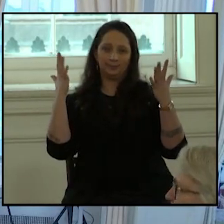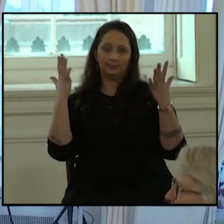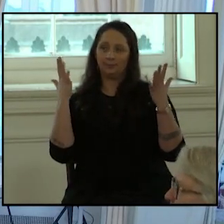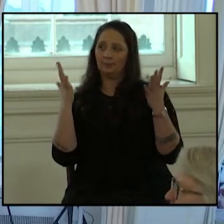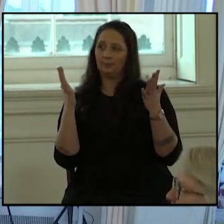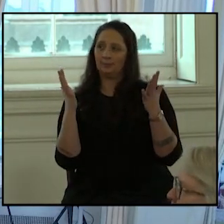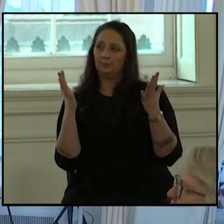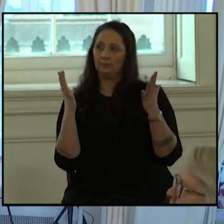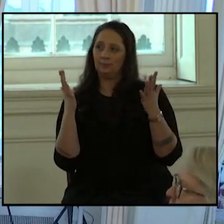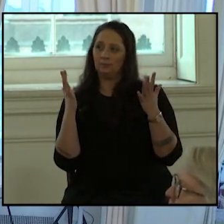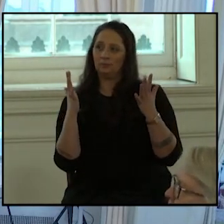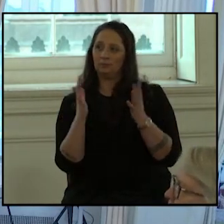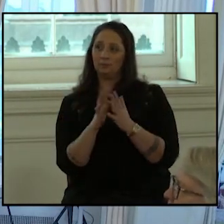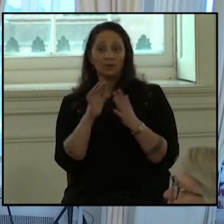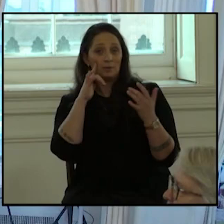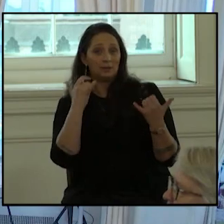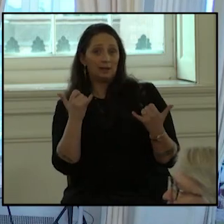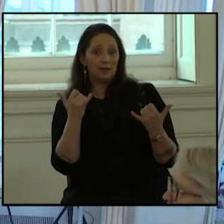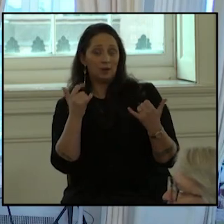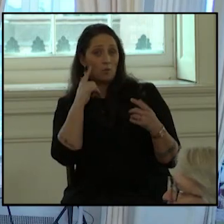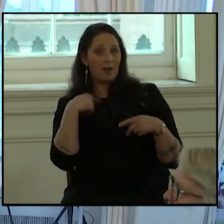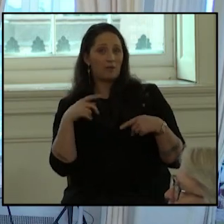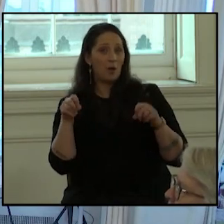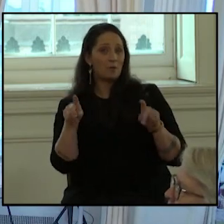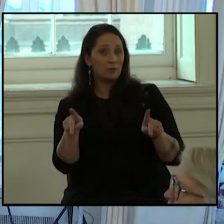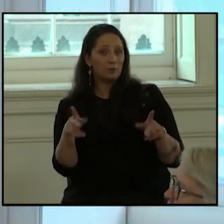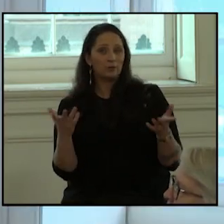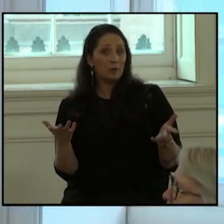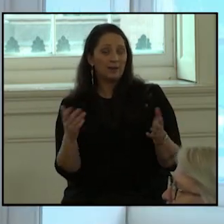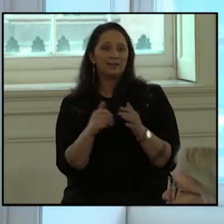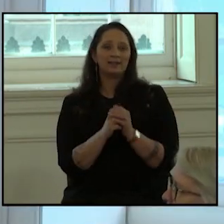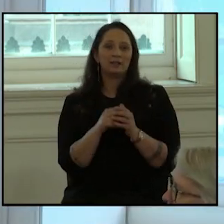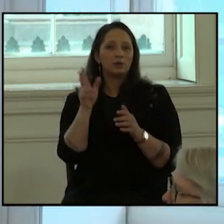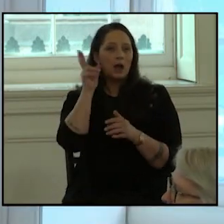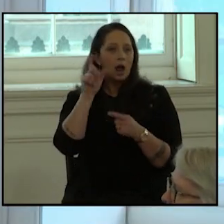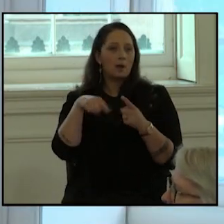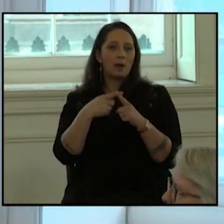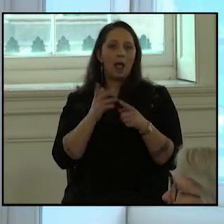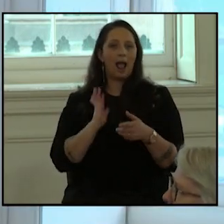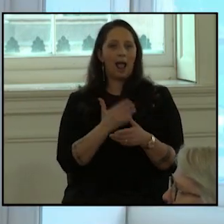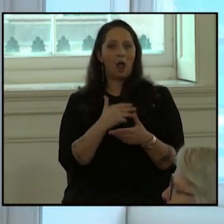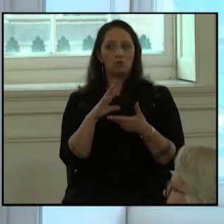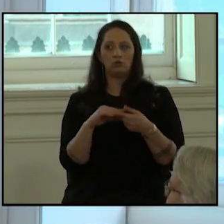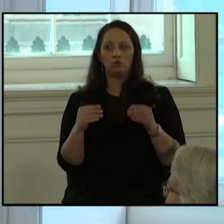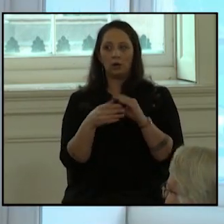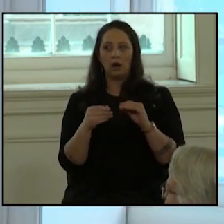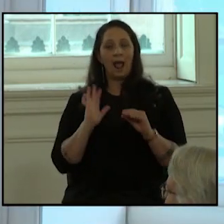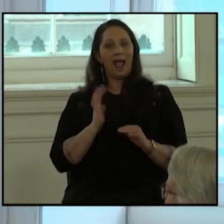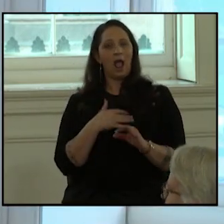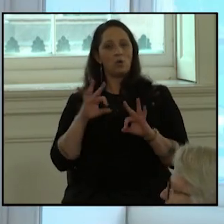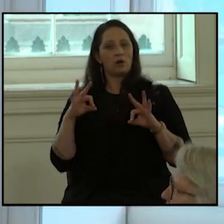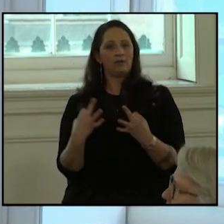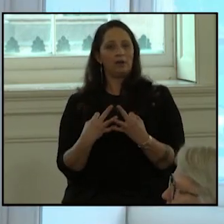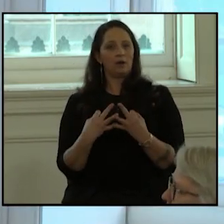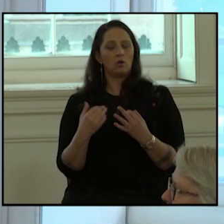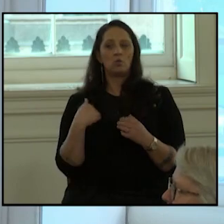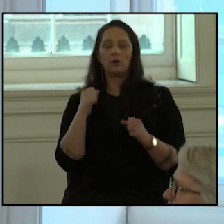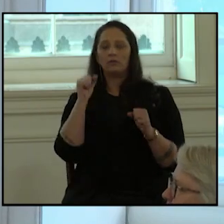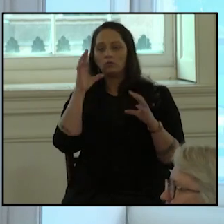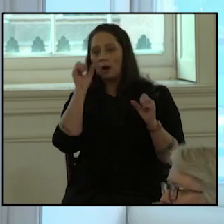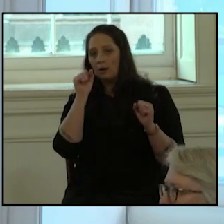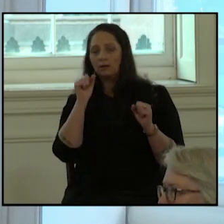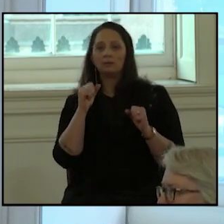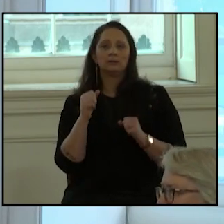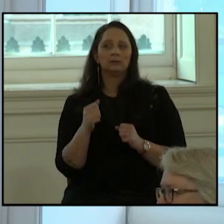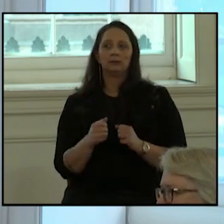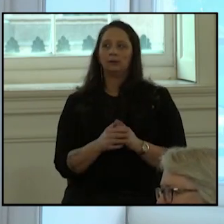And so today, we're going to have an opportunity to hear about our narratives, our families. We have incredible